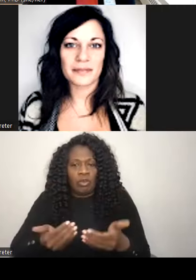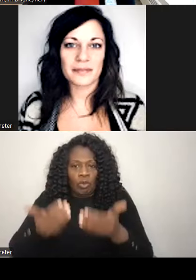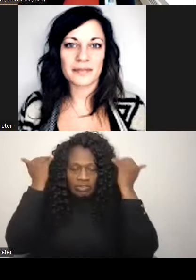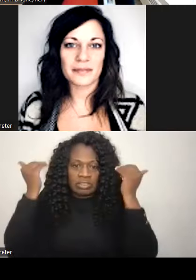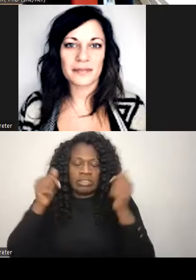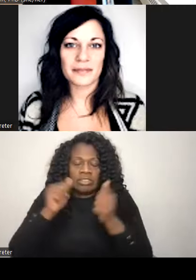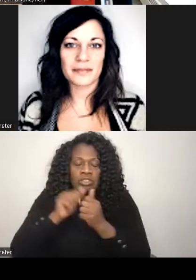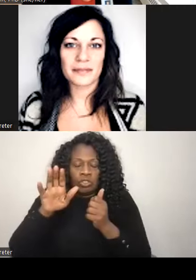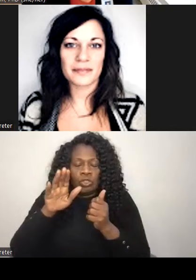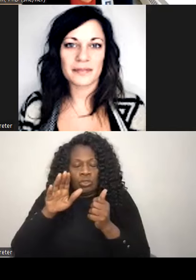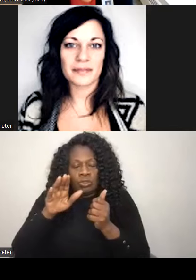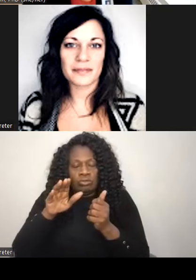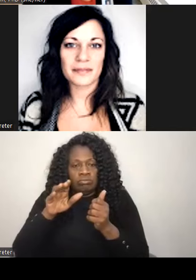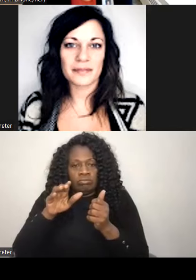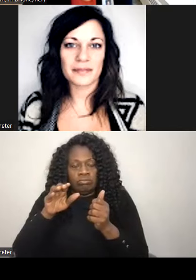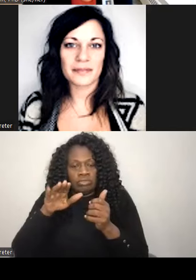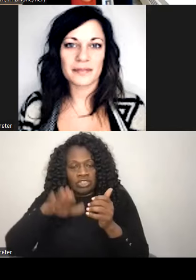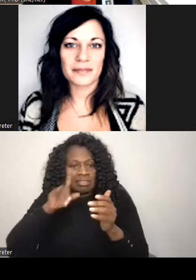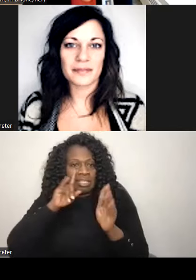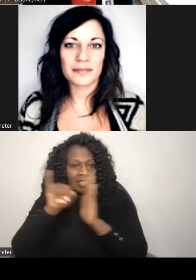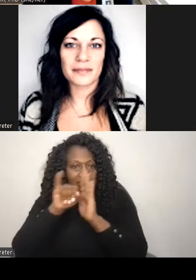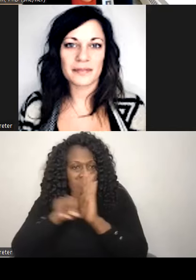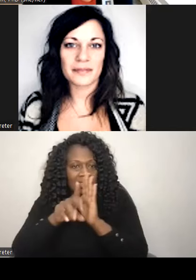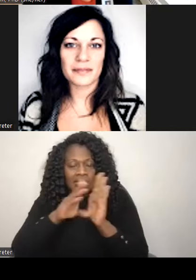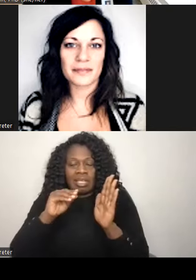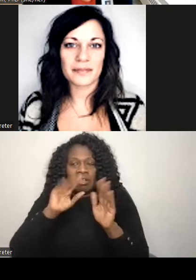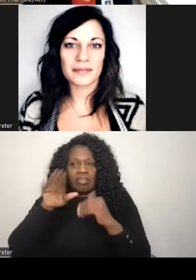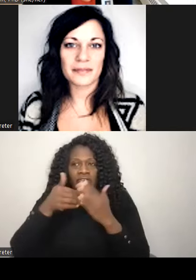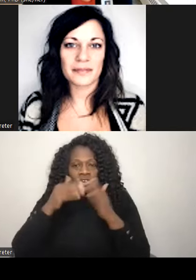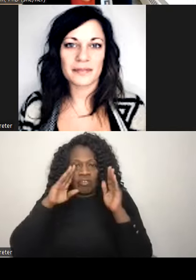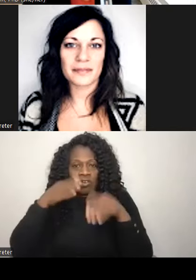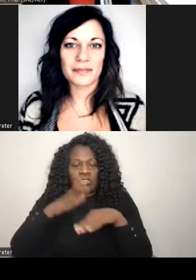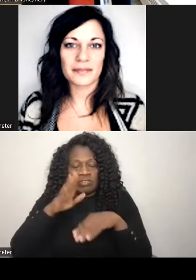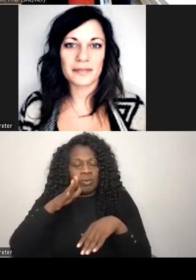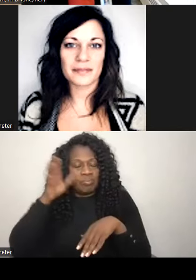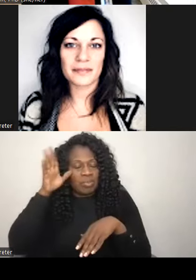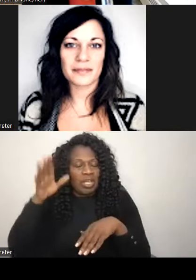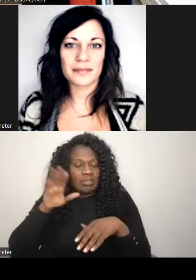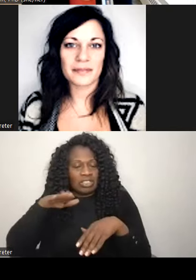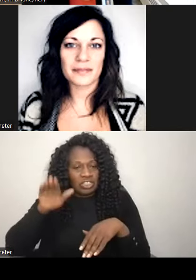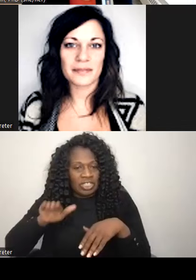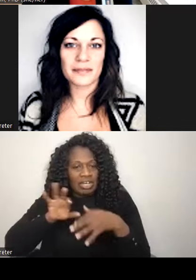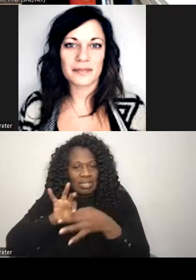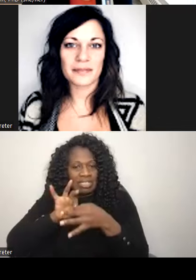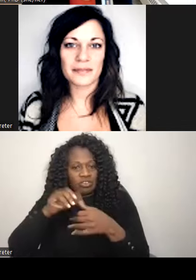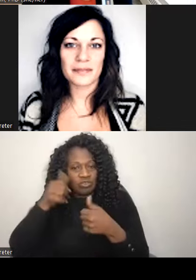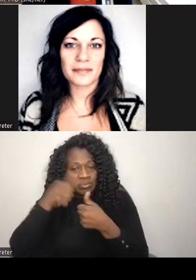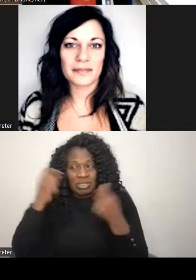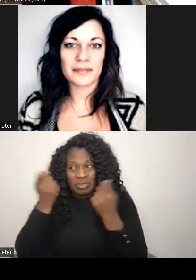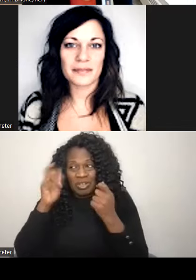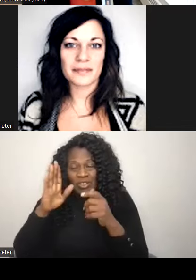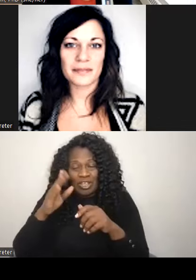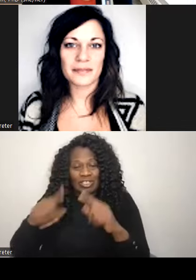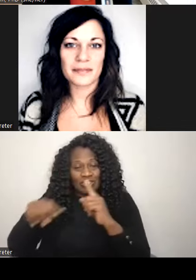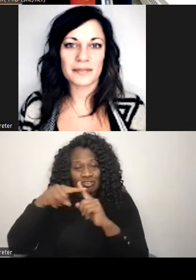child's entire identity and the entire focus around your parent-child relationship. So remembering to celebrate their strengths